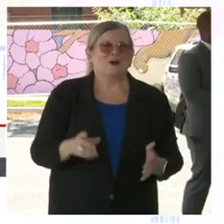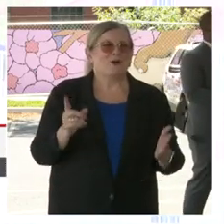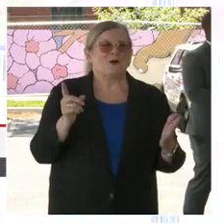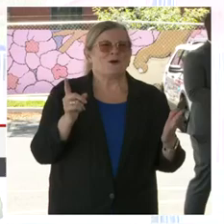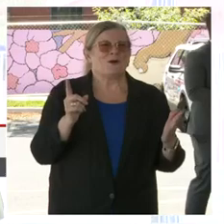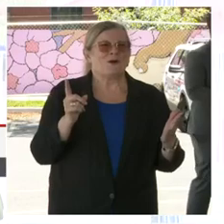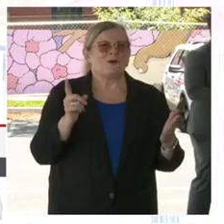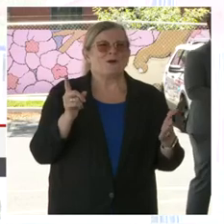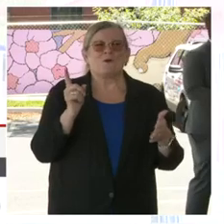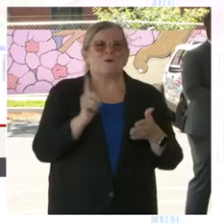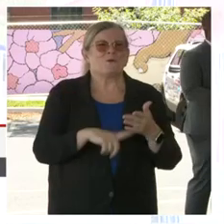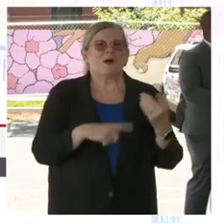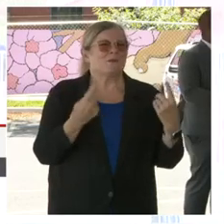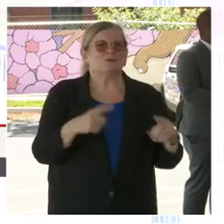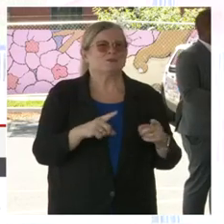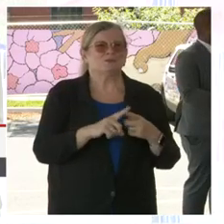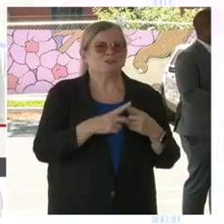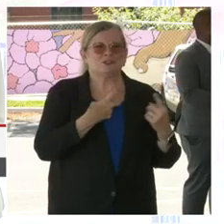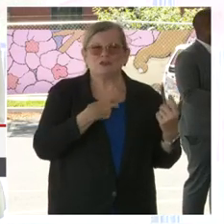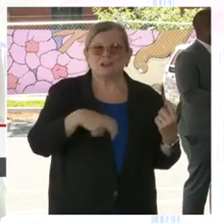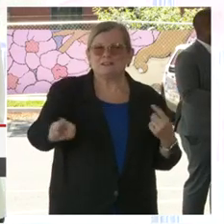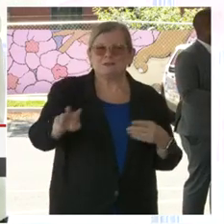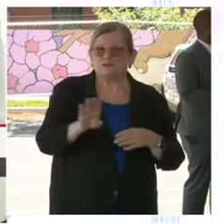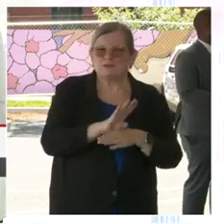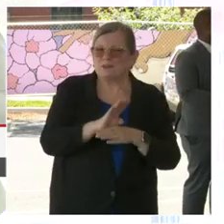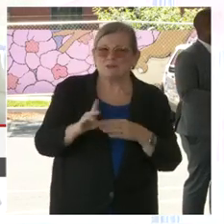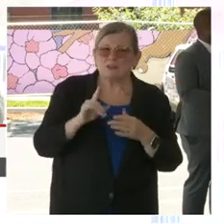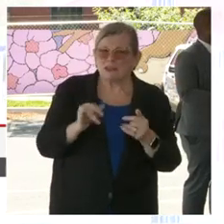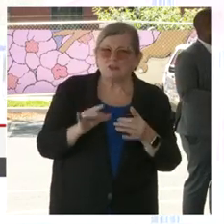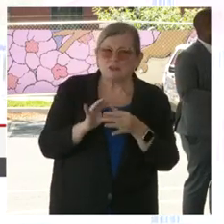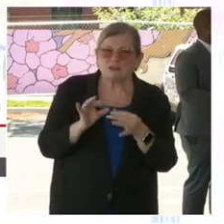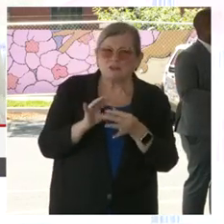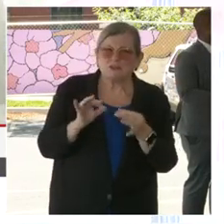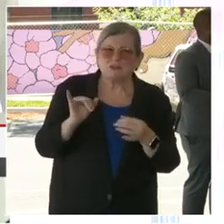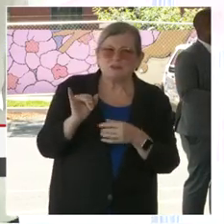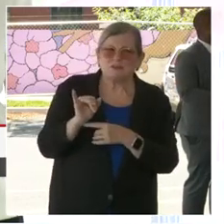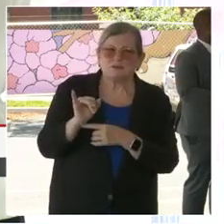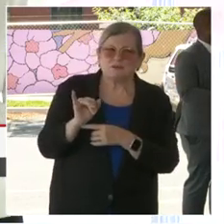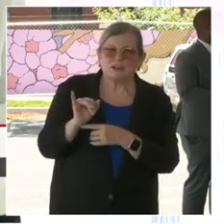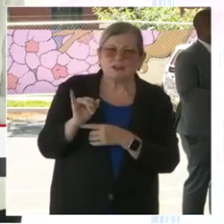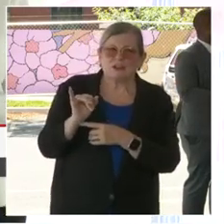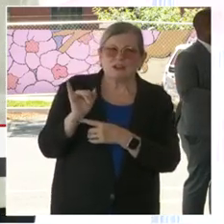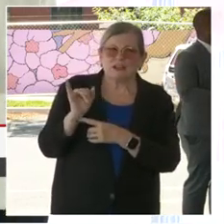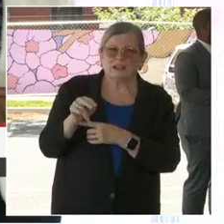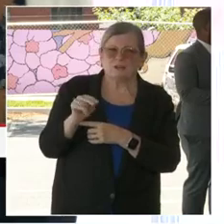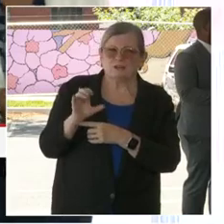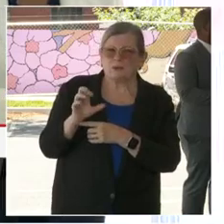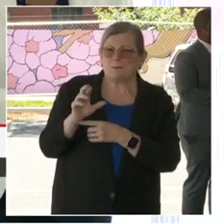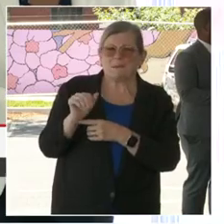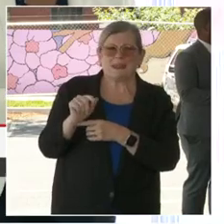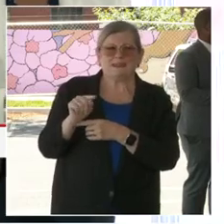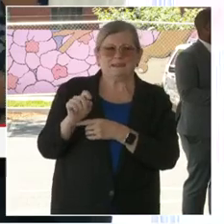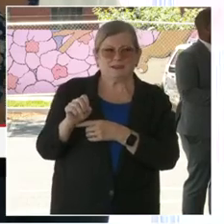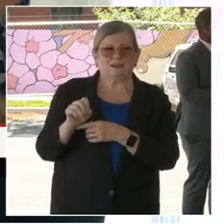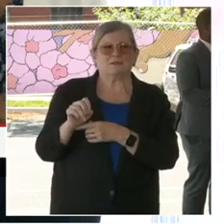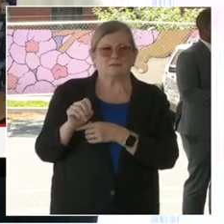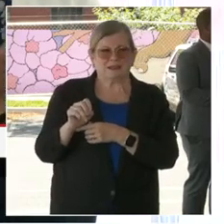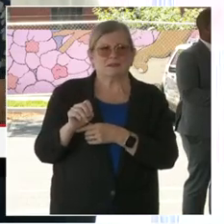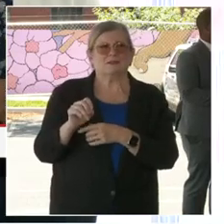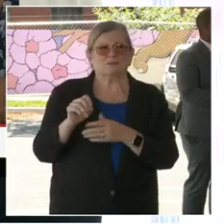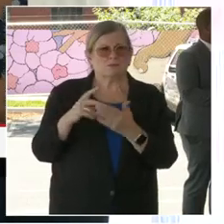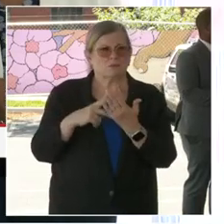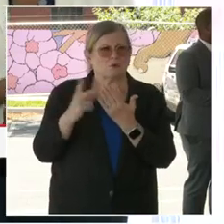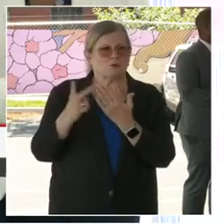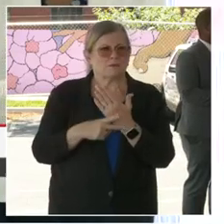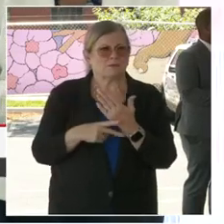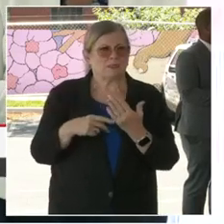Oh, the transition for businesses. Can you talk about the Incubate program? No, thank you very much. We're really excited about the